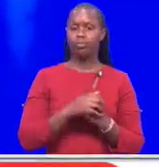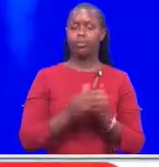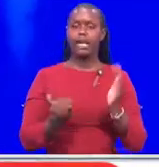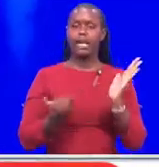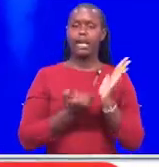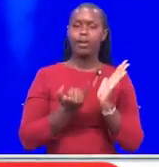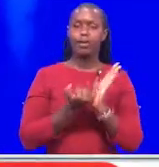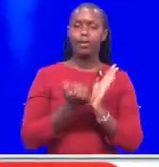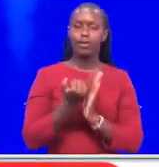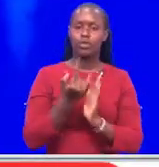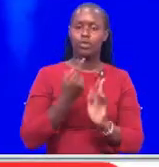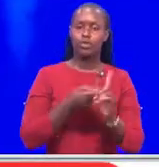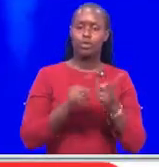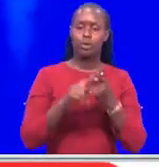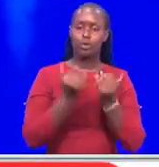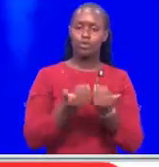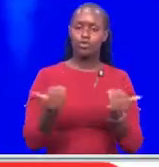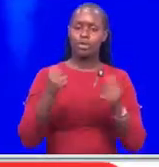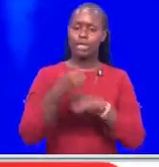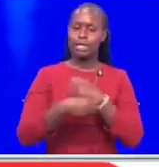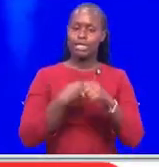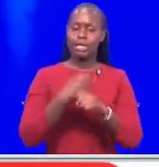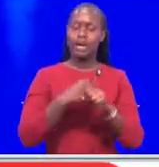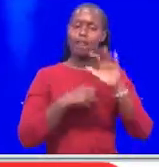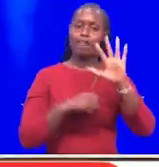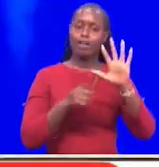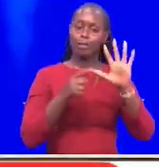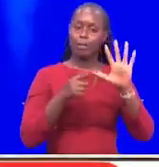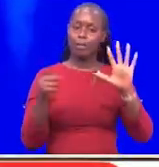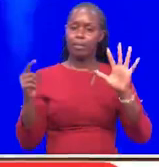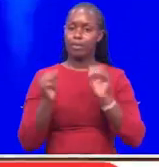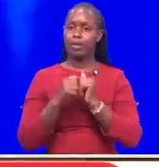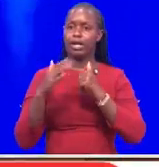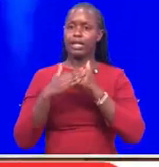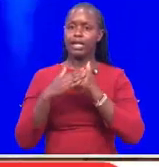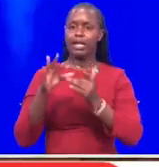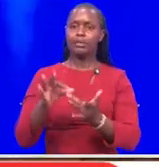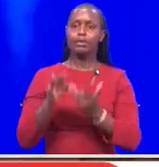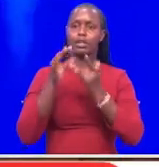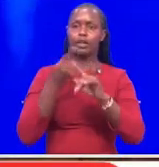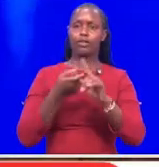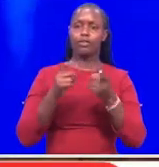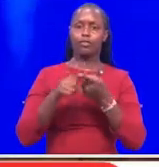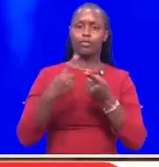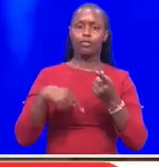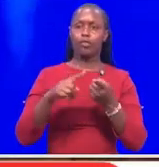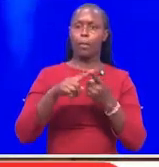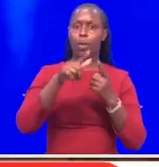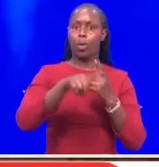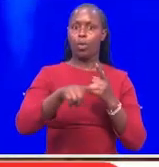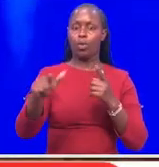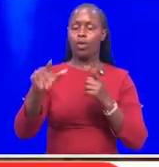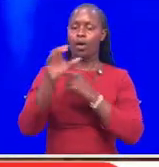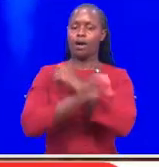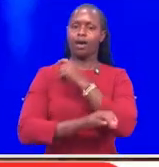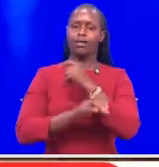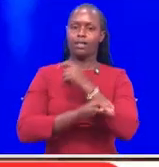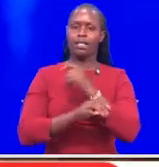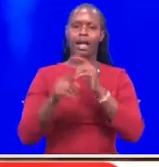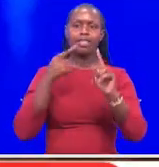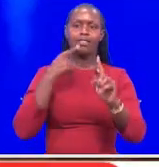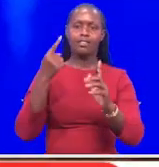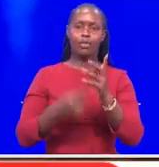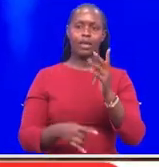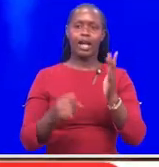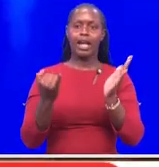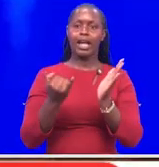children aged 5 to 19, especially those from low-income countries. The World Health Organization projects that the rate